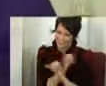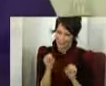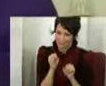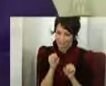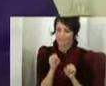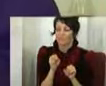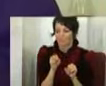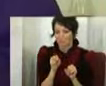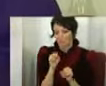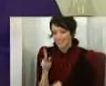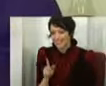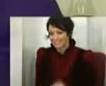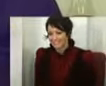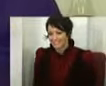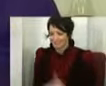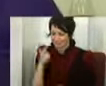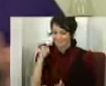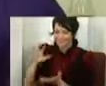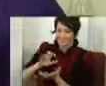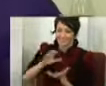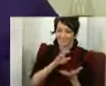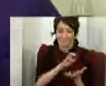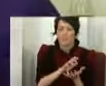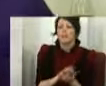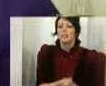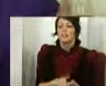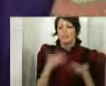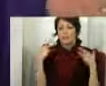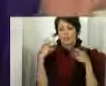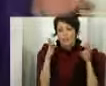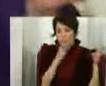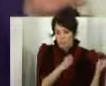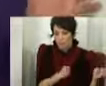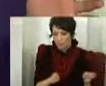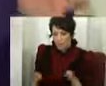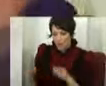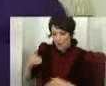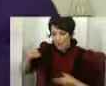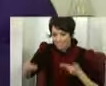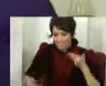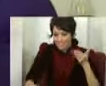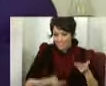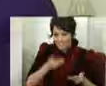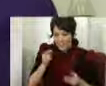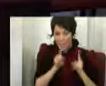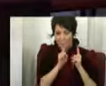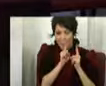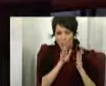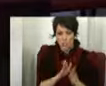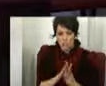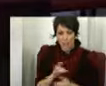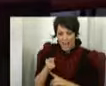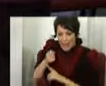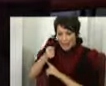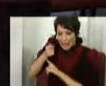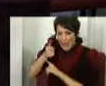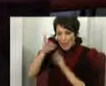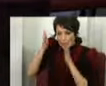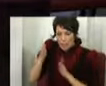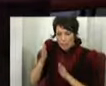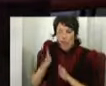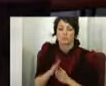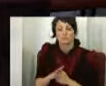morning. So as we finish preparing this table, may I invite the ushers, the acolytes, the